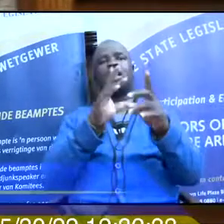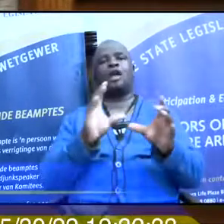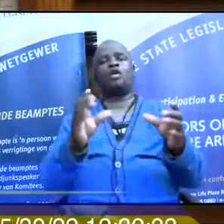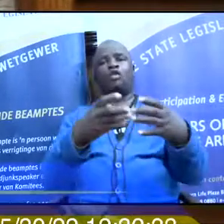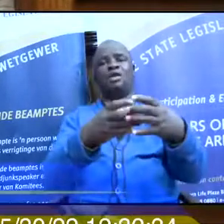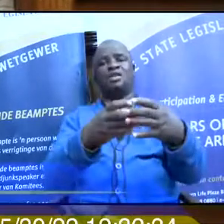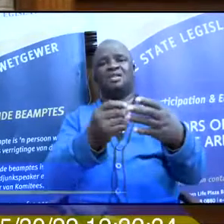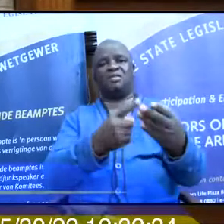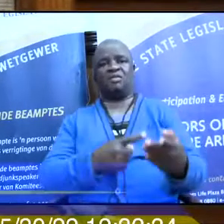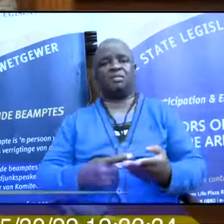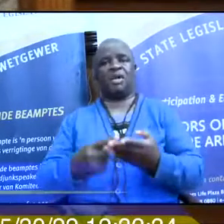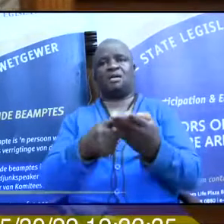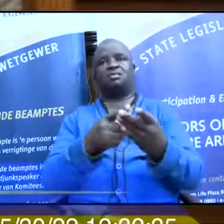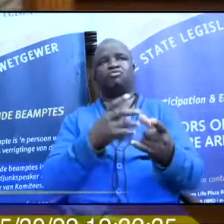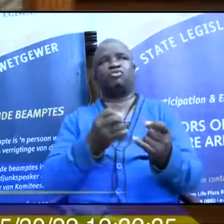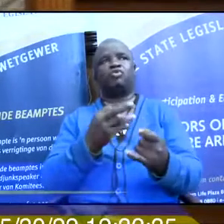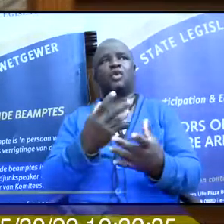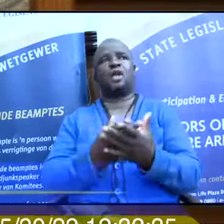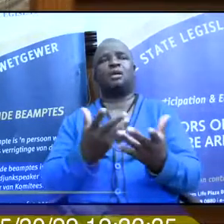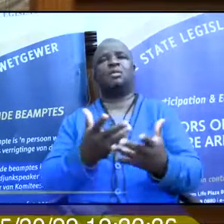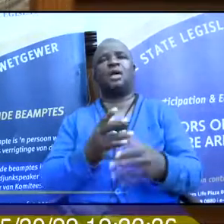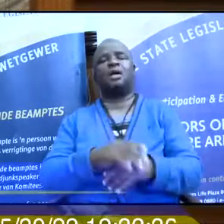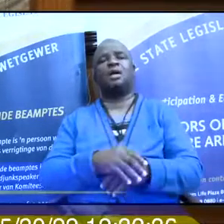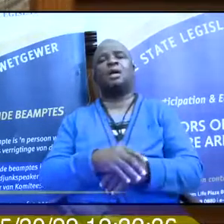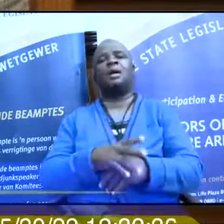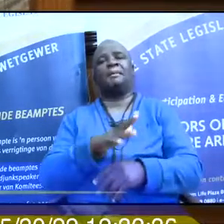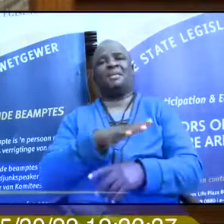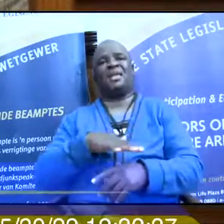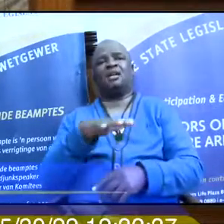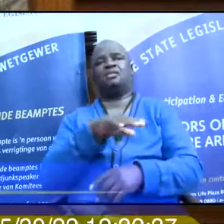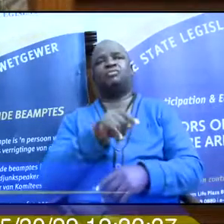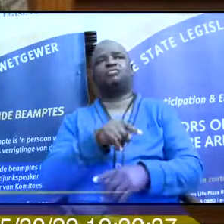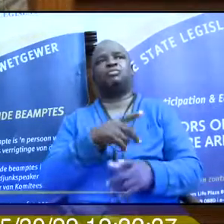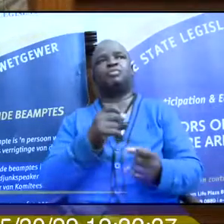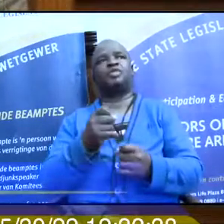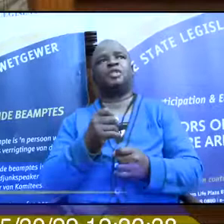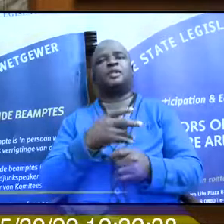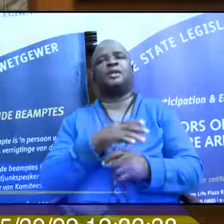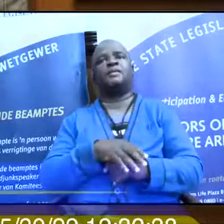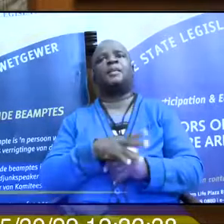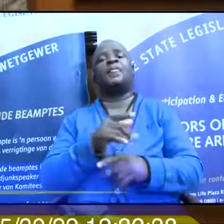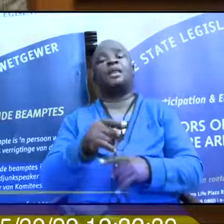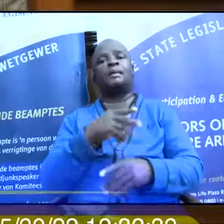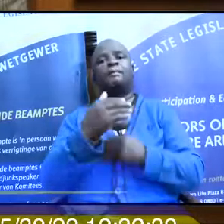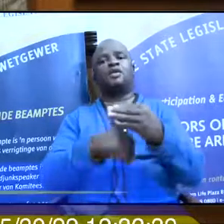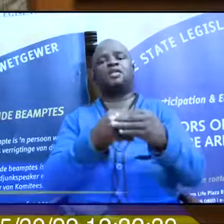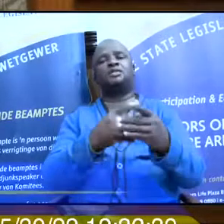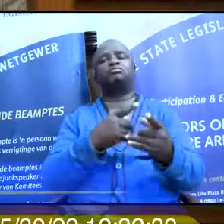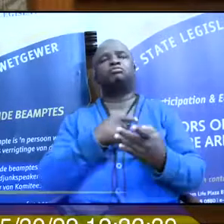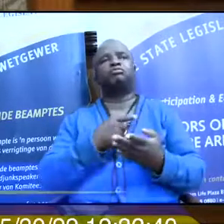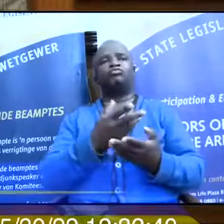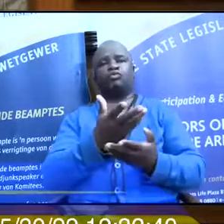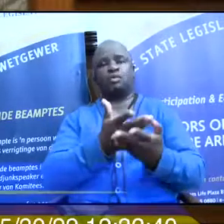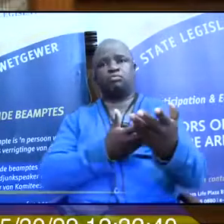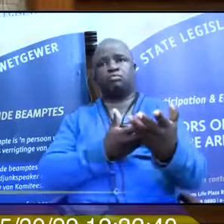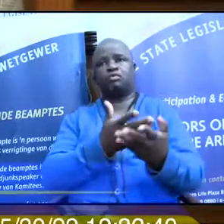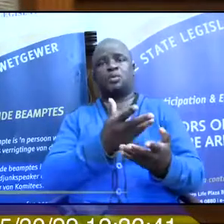class context the state of bargaining of a collective budget is a process of negotiating